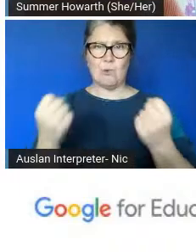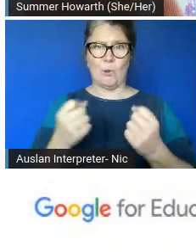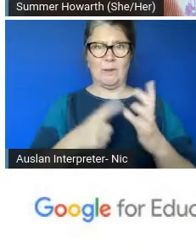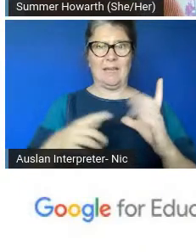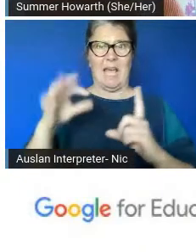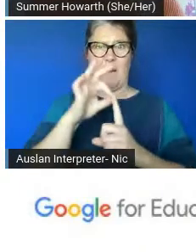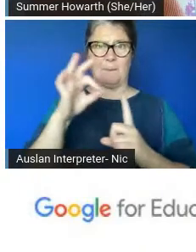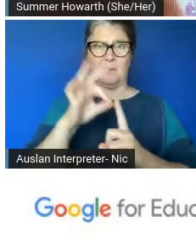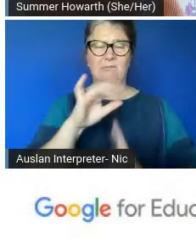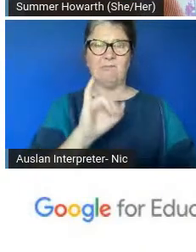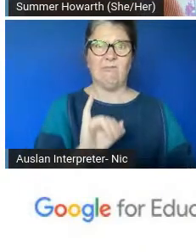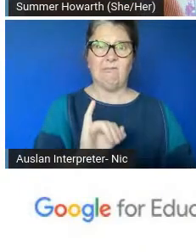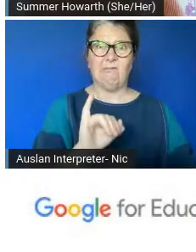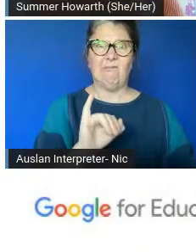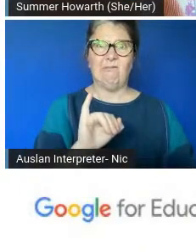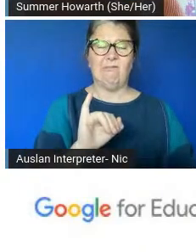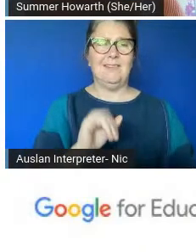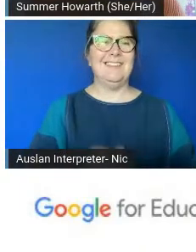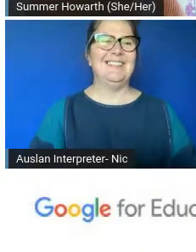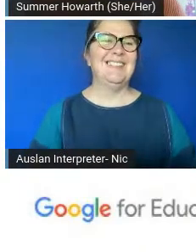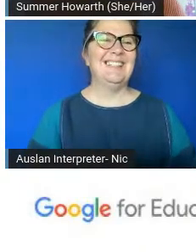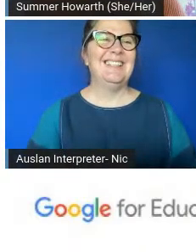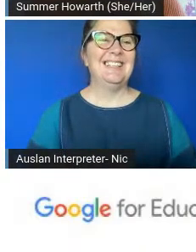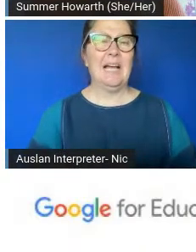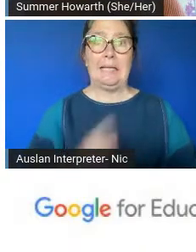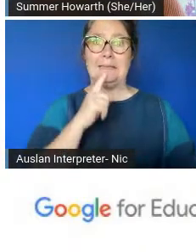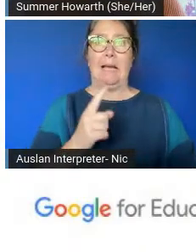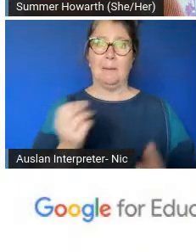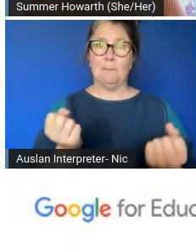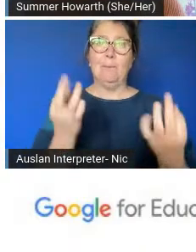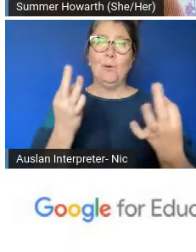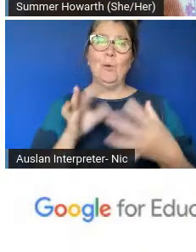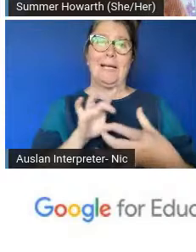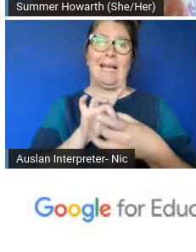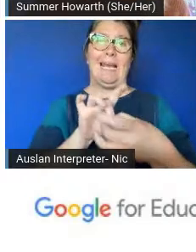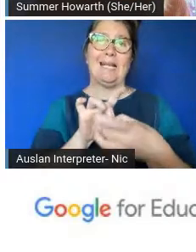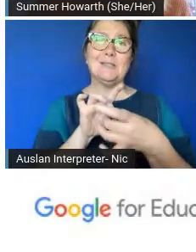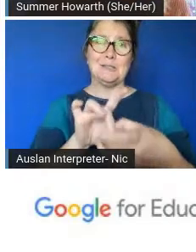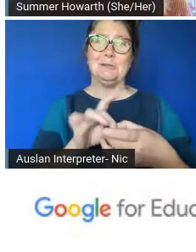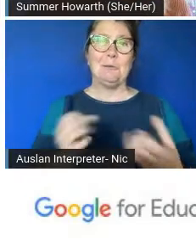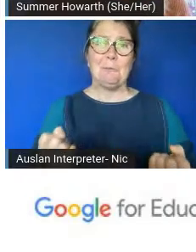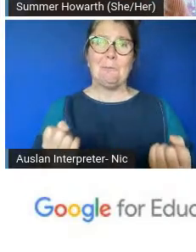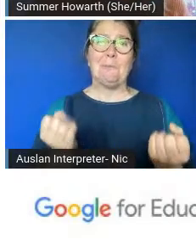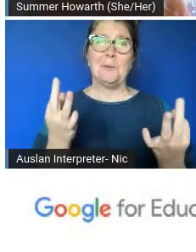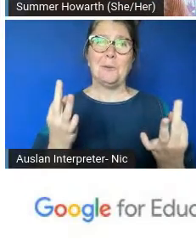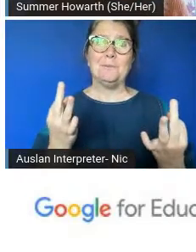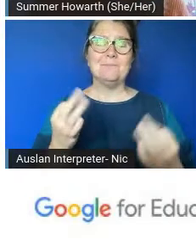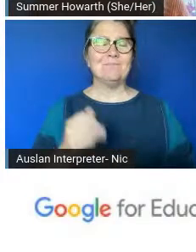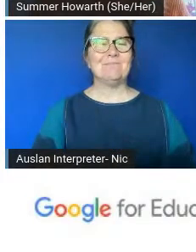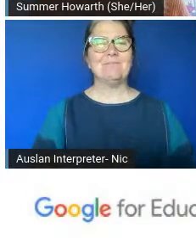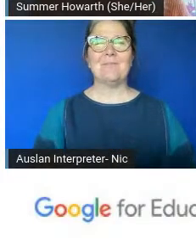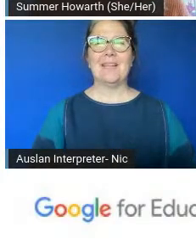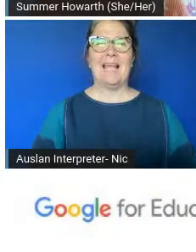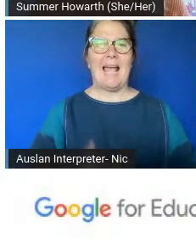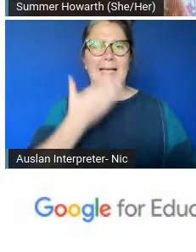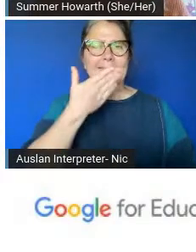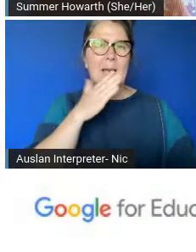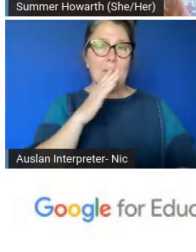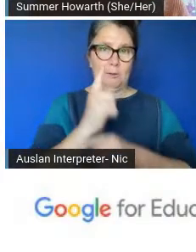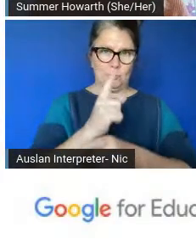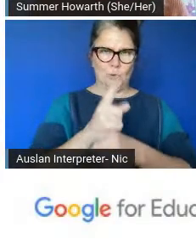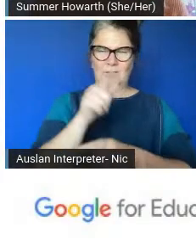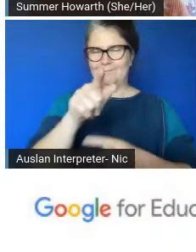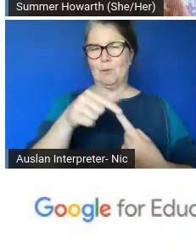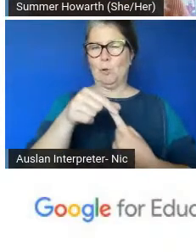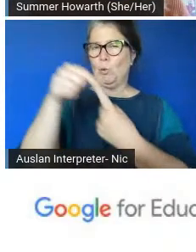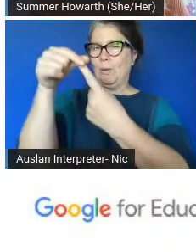go. It's saying I've got no connection. Oh, you're unique. You're one of a kind. And did I hear